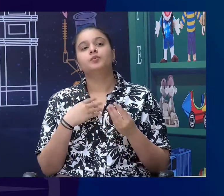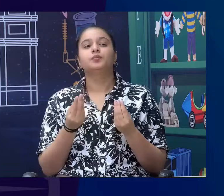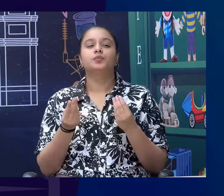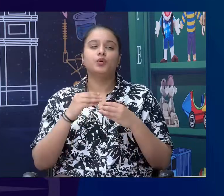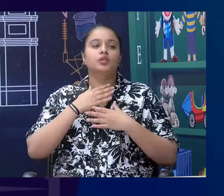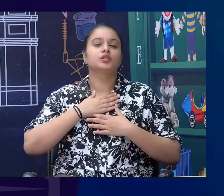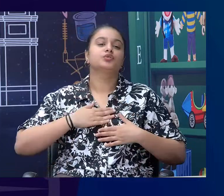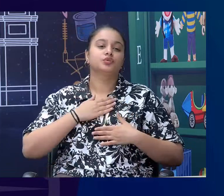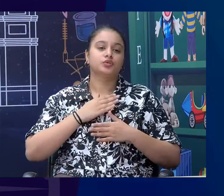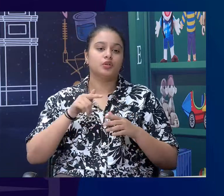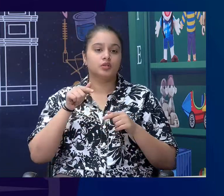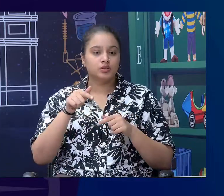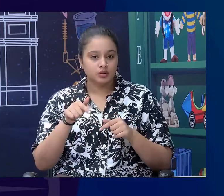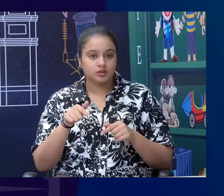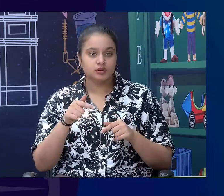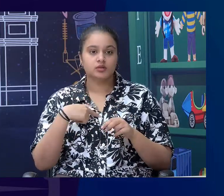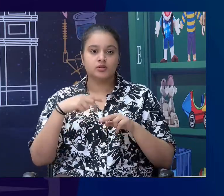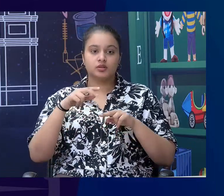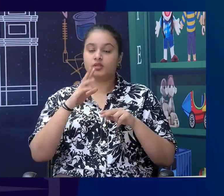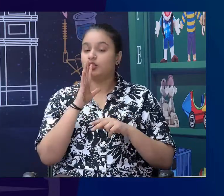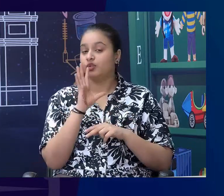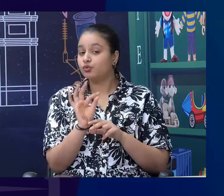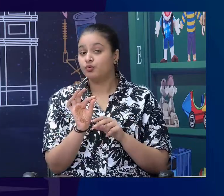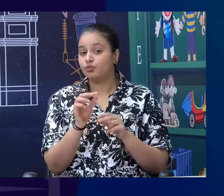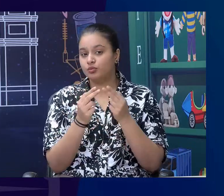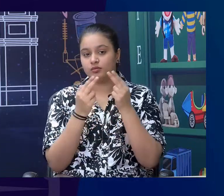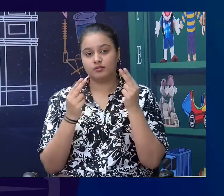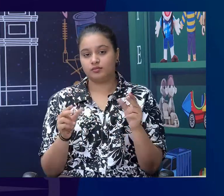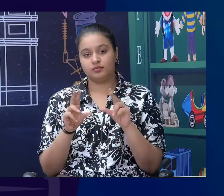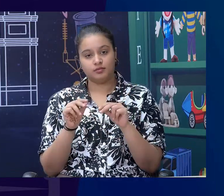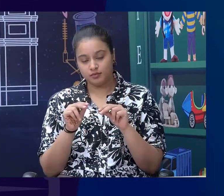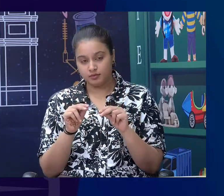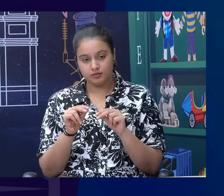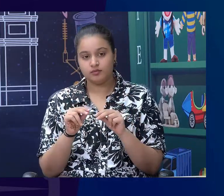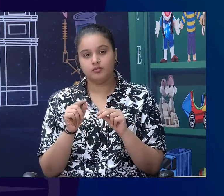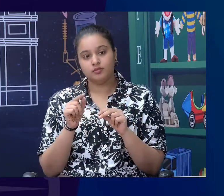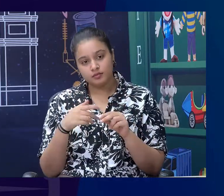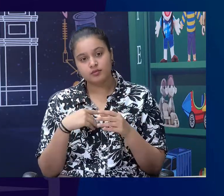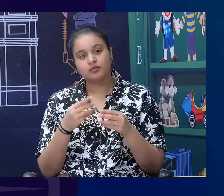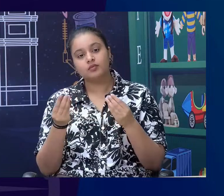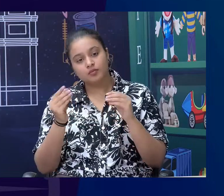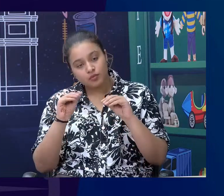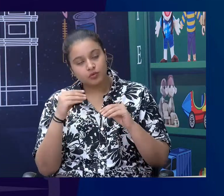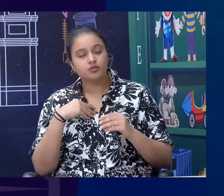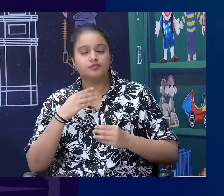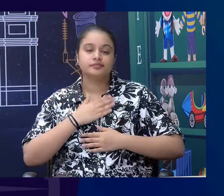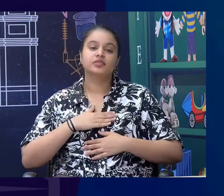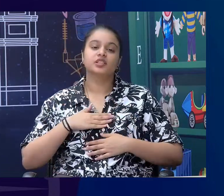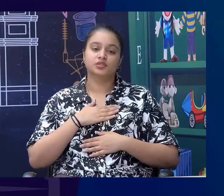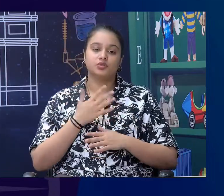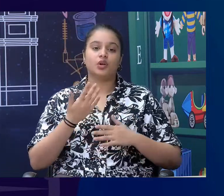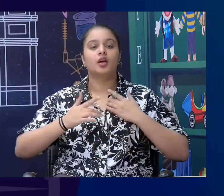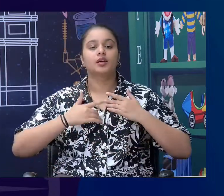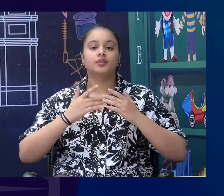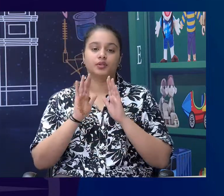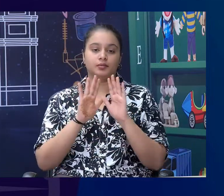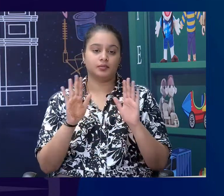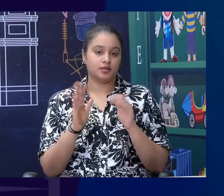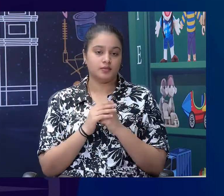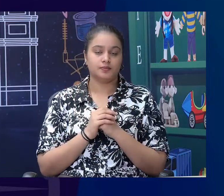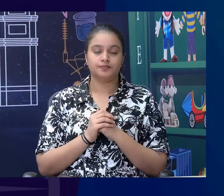fun with it. So, children, this is not a factually correct story. The story was more for having fun and enjoying the